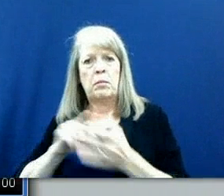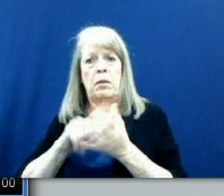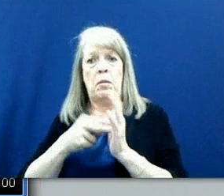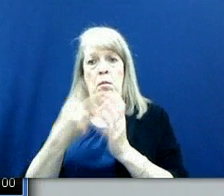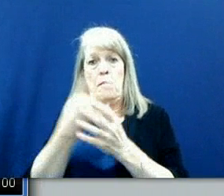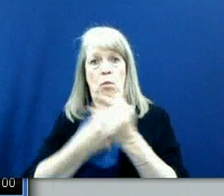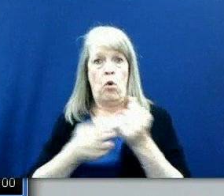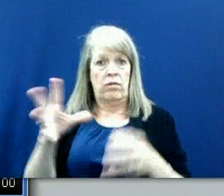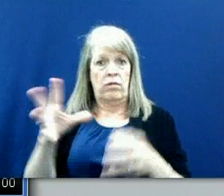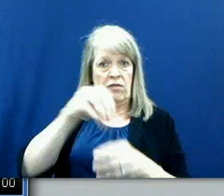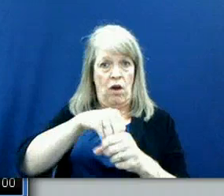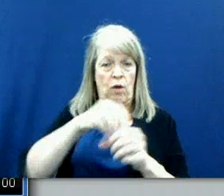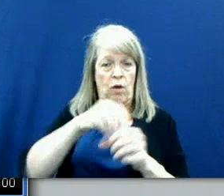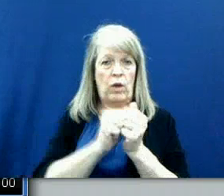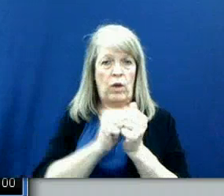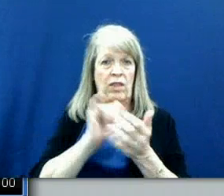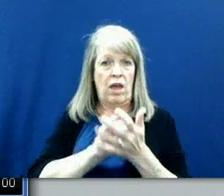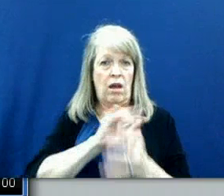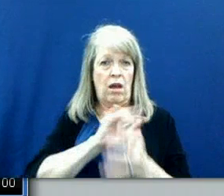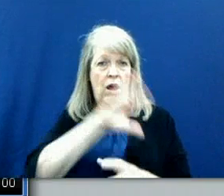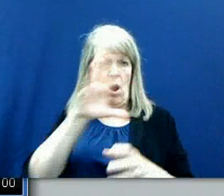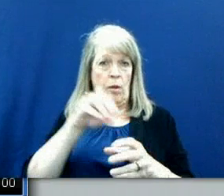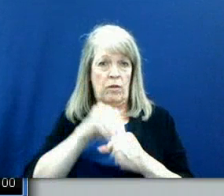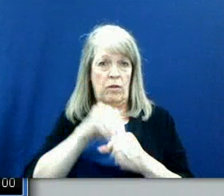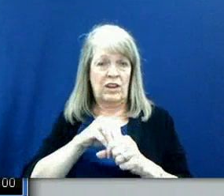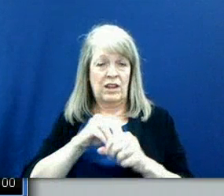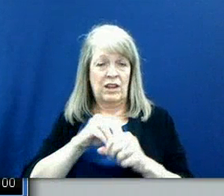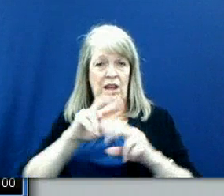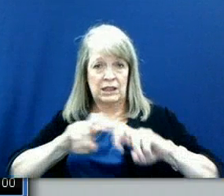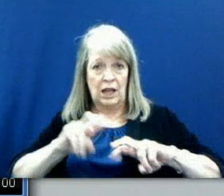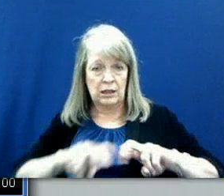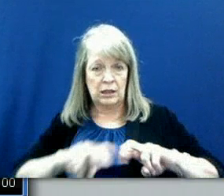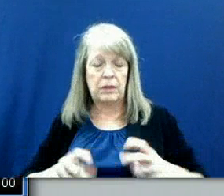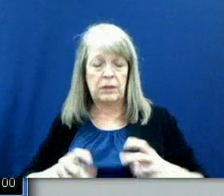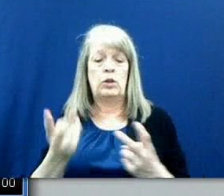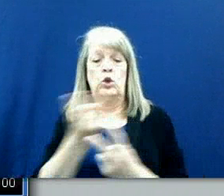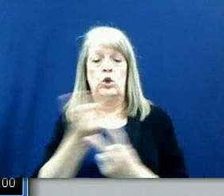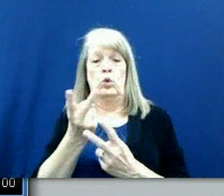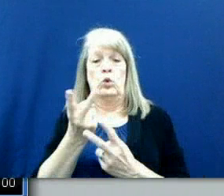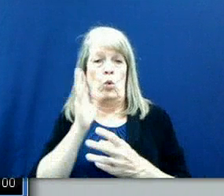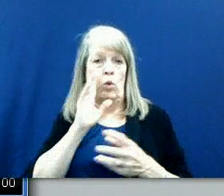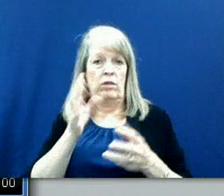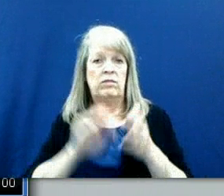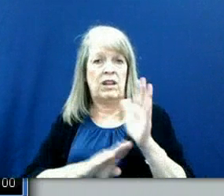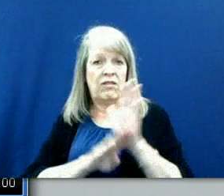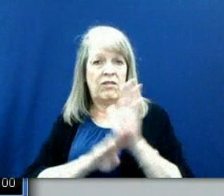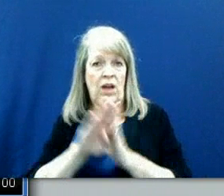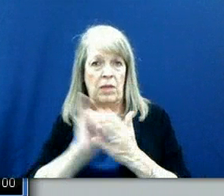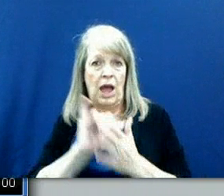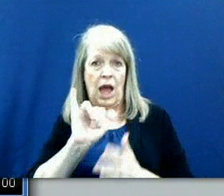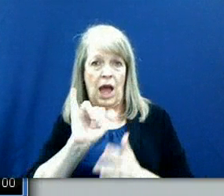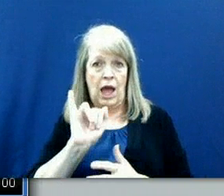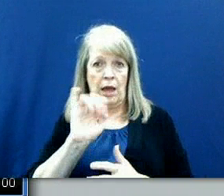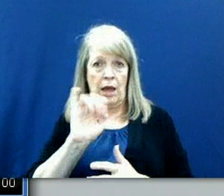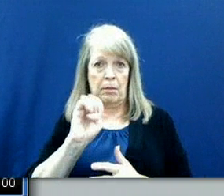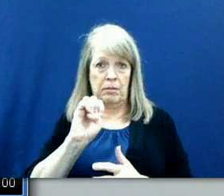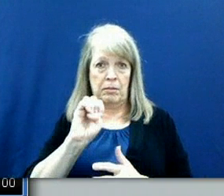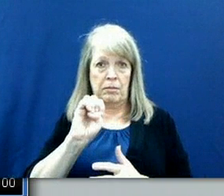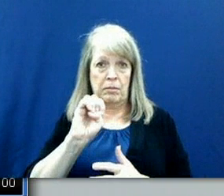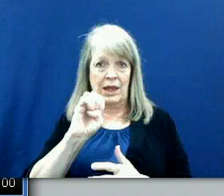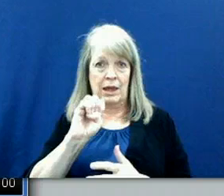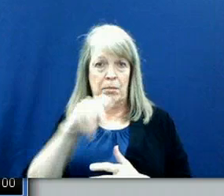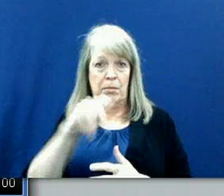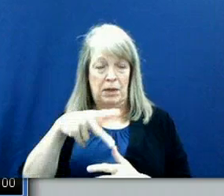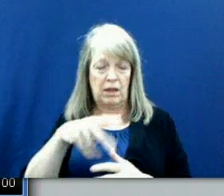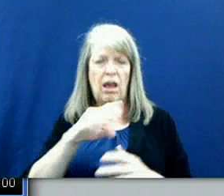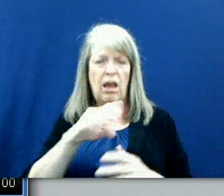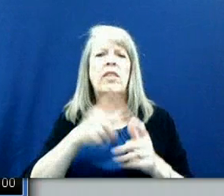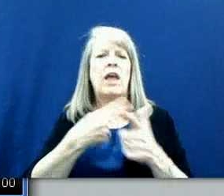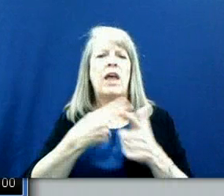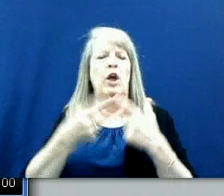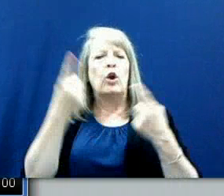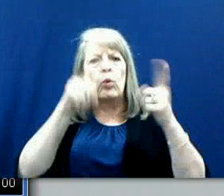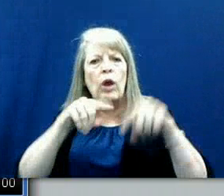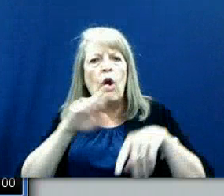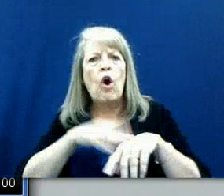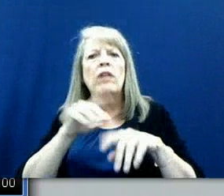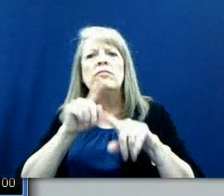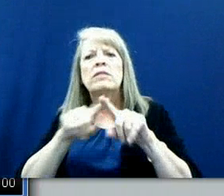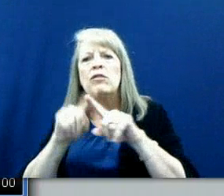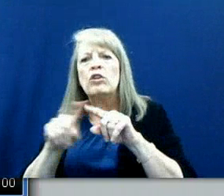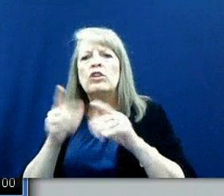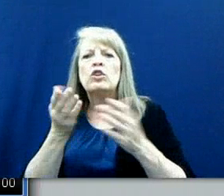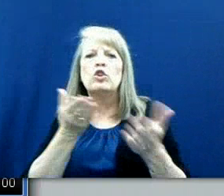assessment, develop the IPE, agree upon vocational objectives, services, and service